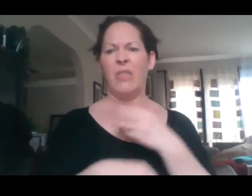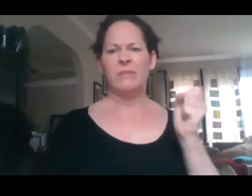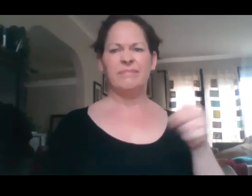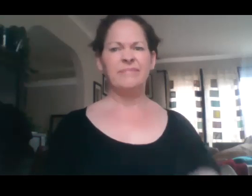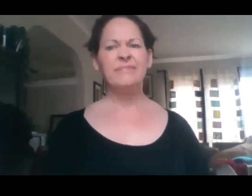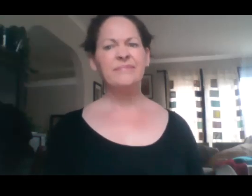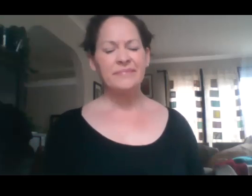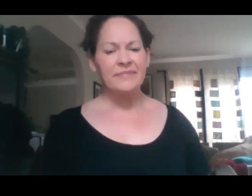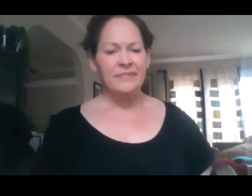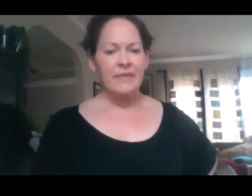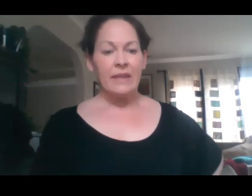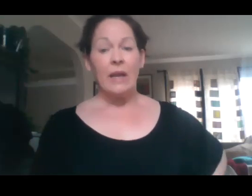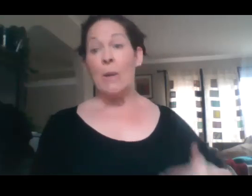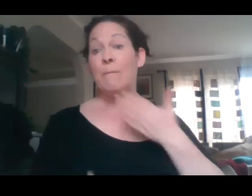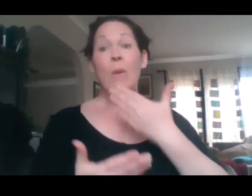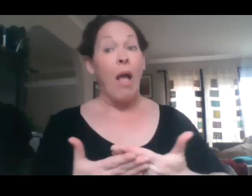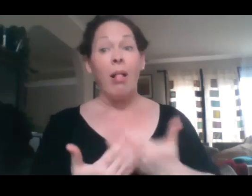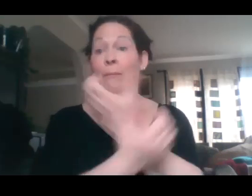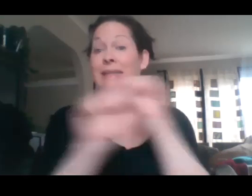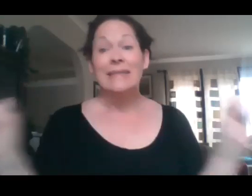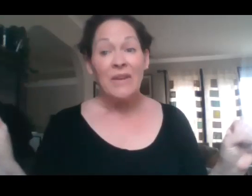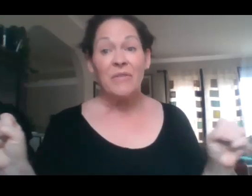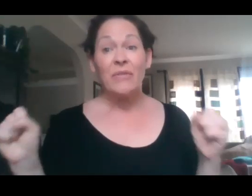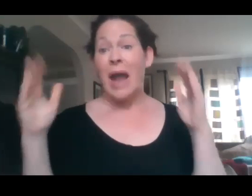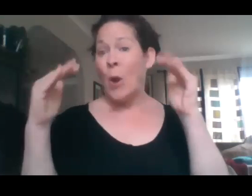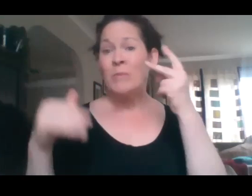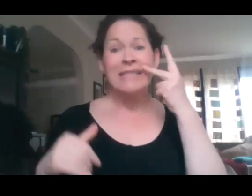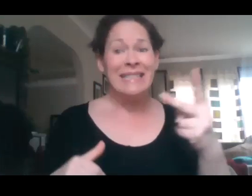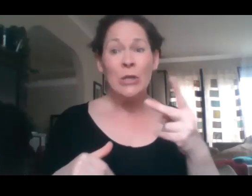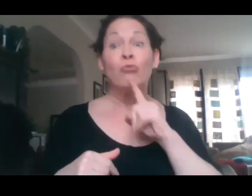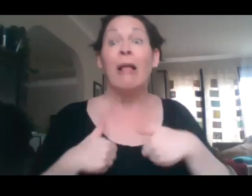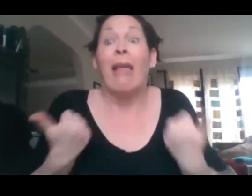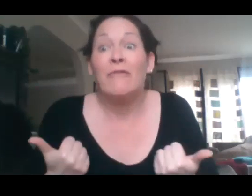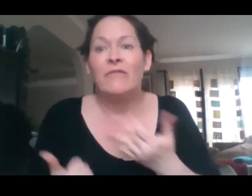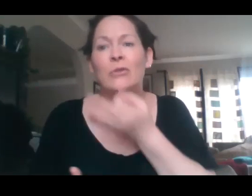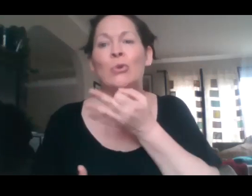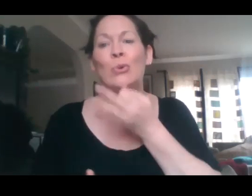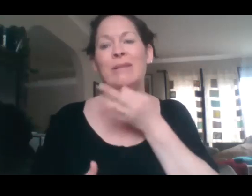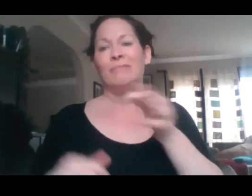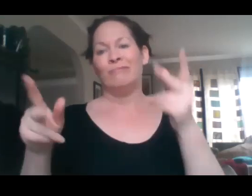models. All right, be well, be safe. Hope to see you all in person soon. Take care.